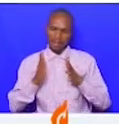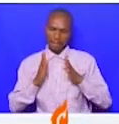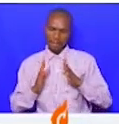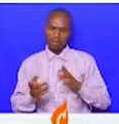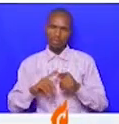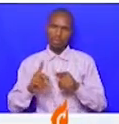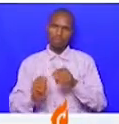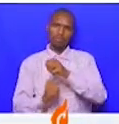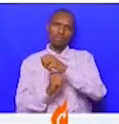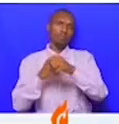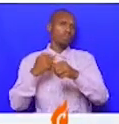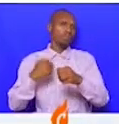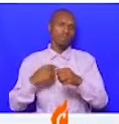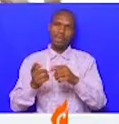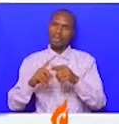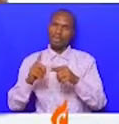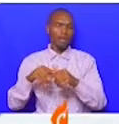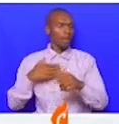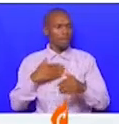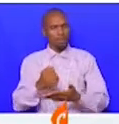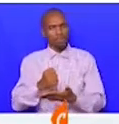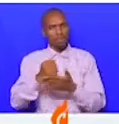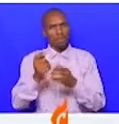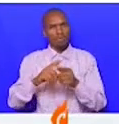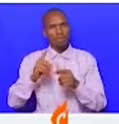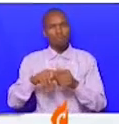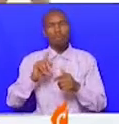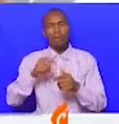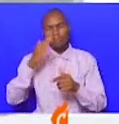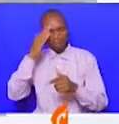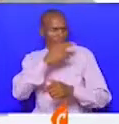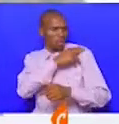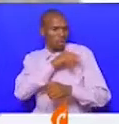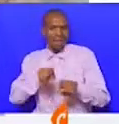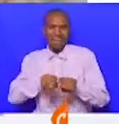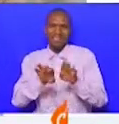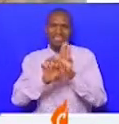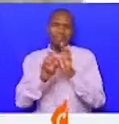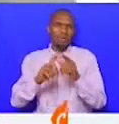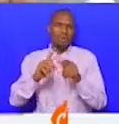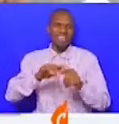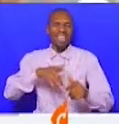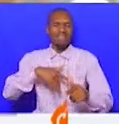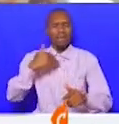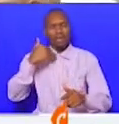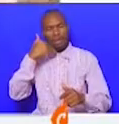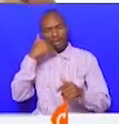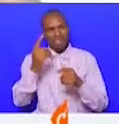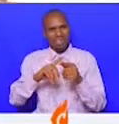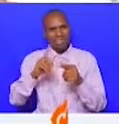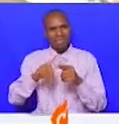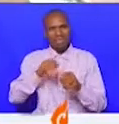kero mo go konya aki mo konya mo ire nyagitari kiagera maiga buna bona igana ba igwete bo basaya maiga kurwa